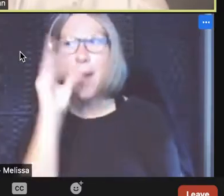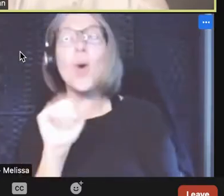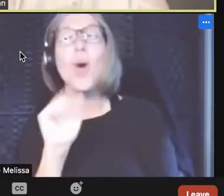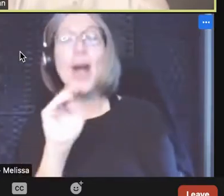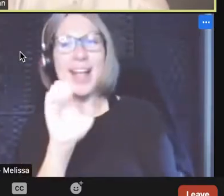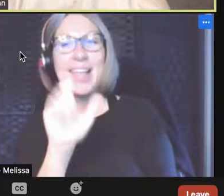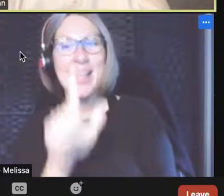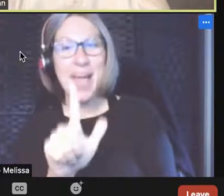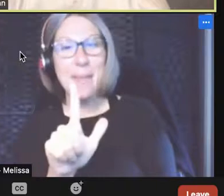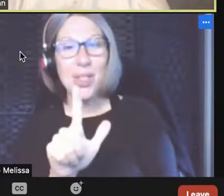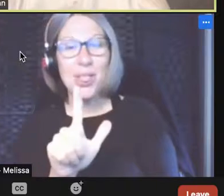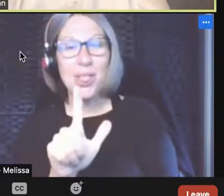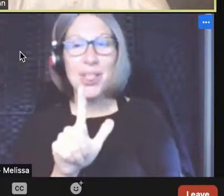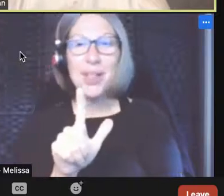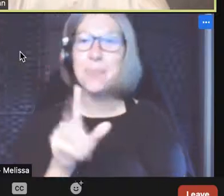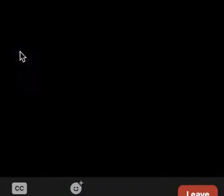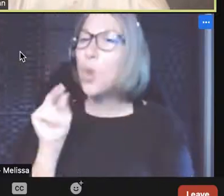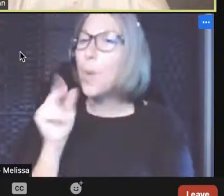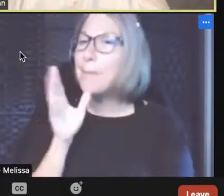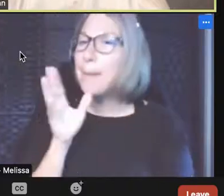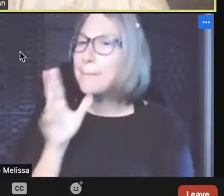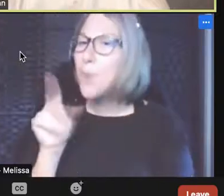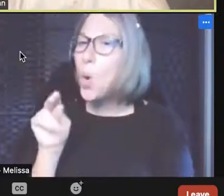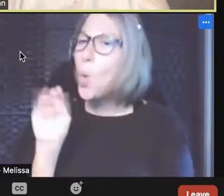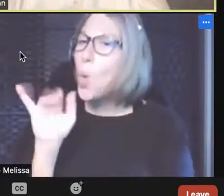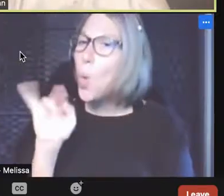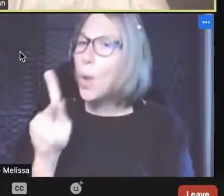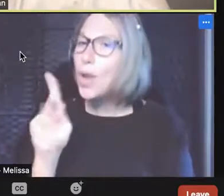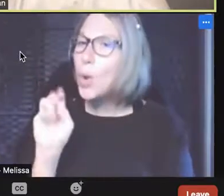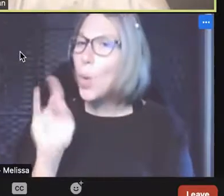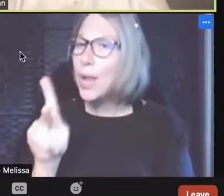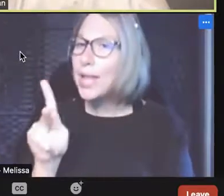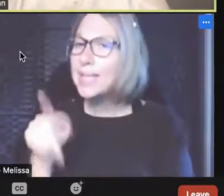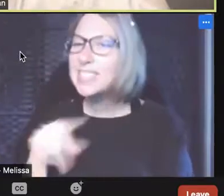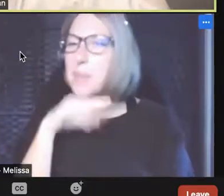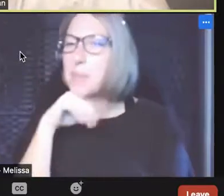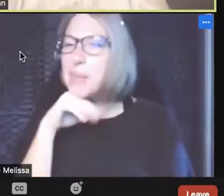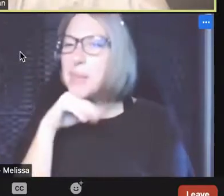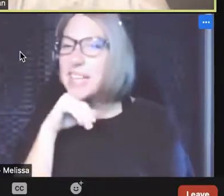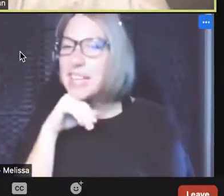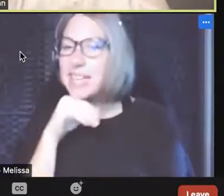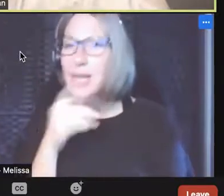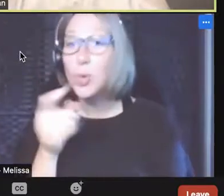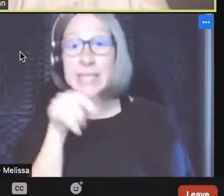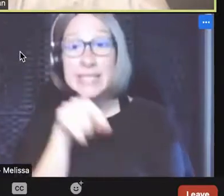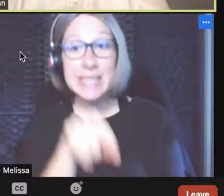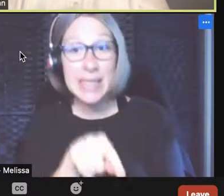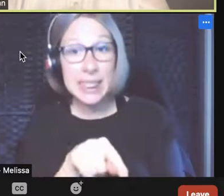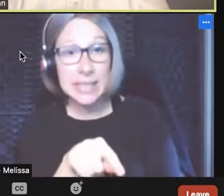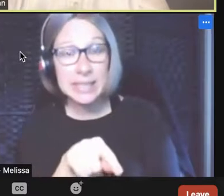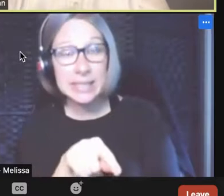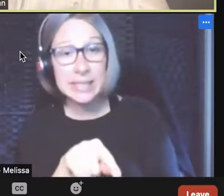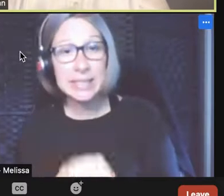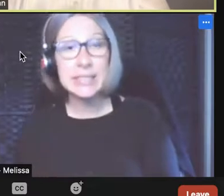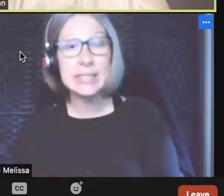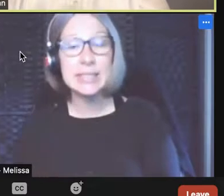oink. A pig. It's a pig. What's this one? Lion animals. Funny. Oh, hold on. We're almost done. Hold